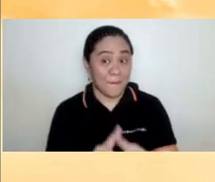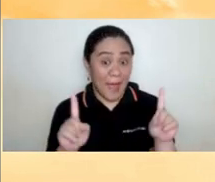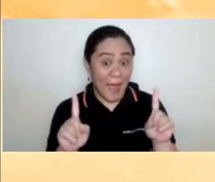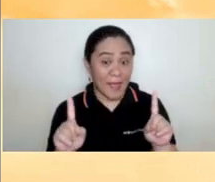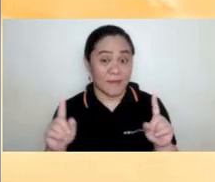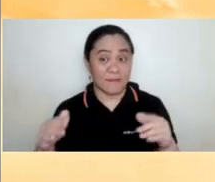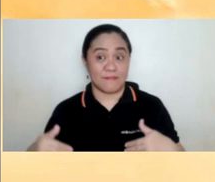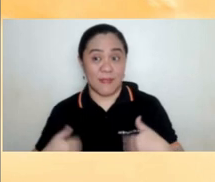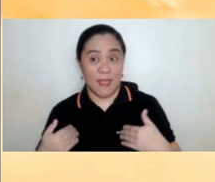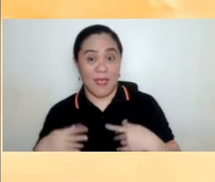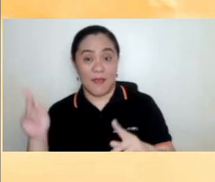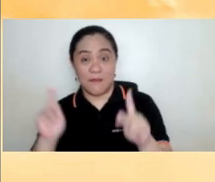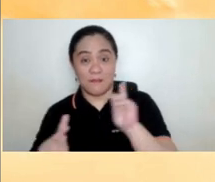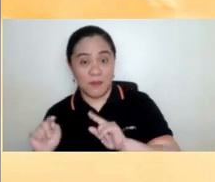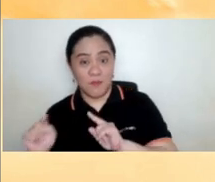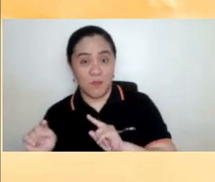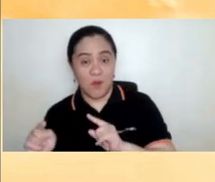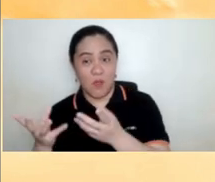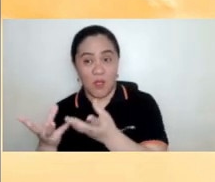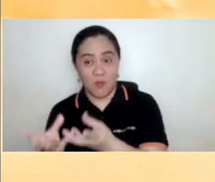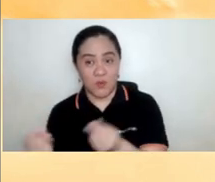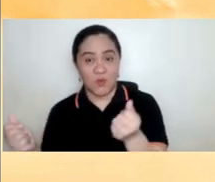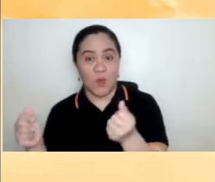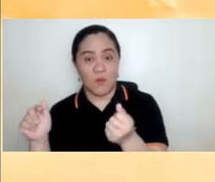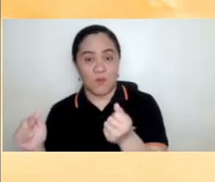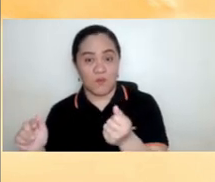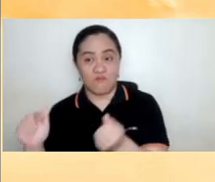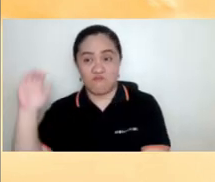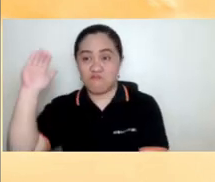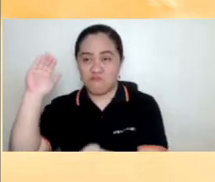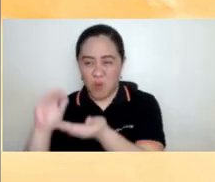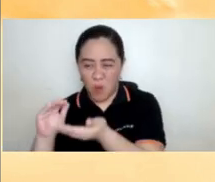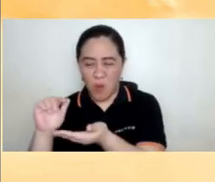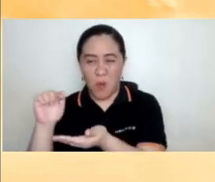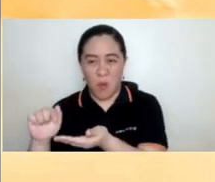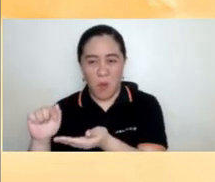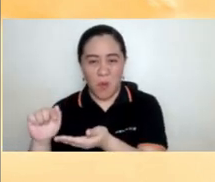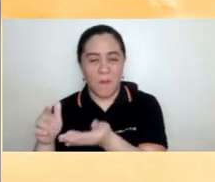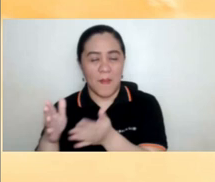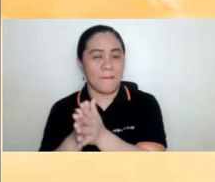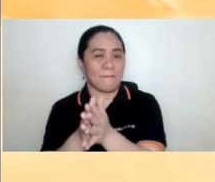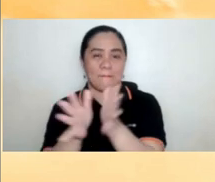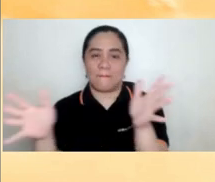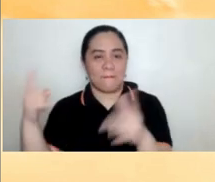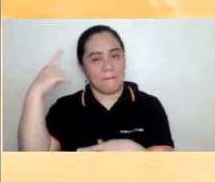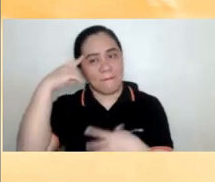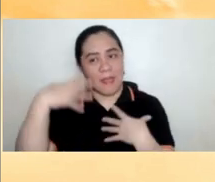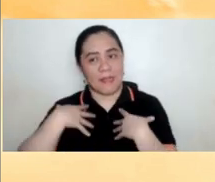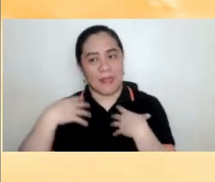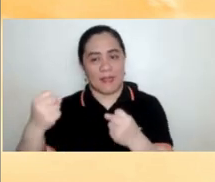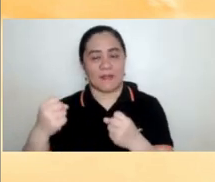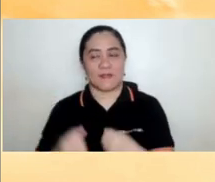who receive treatment for anxiety is the lowest of all major categories of mental health